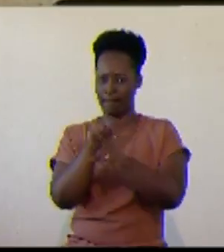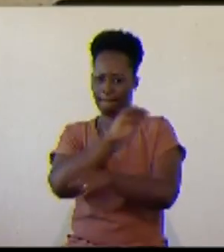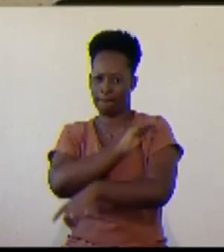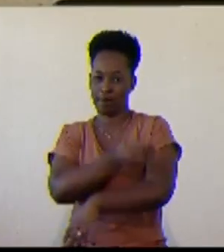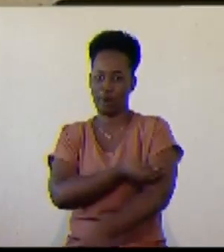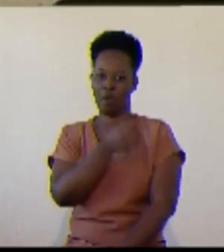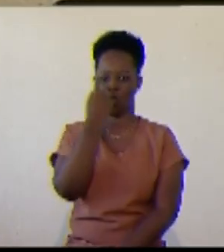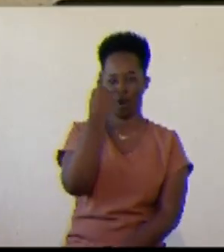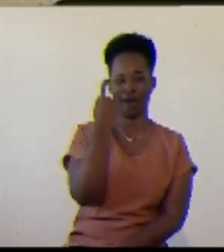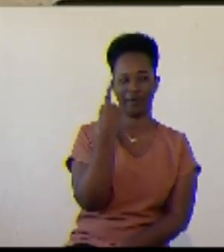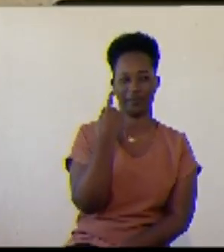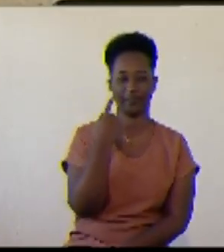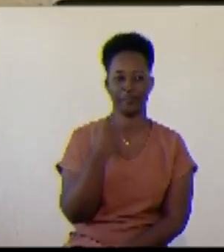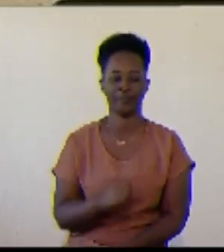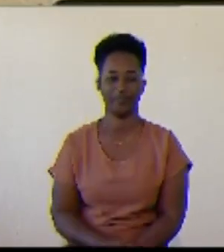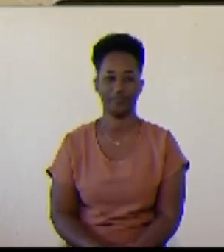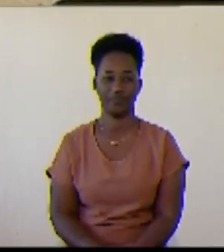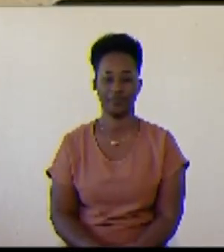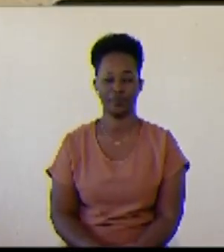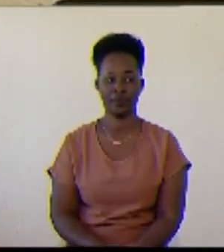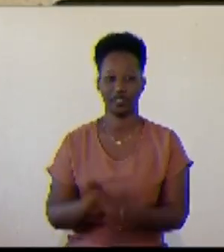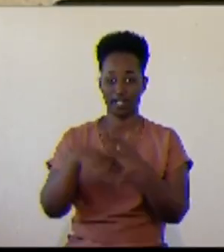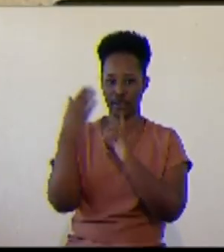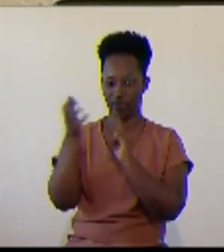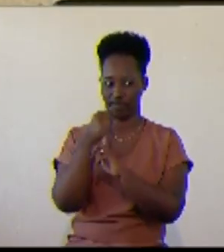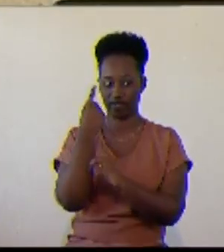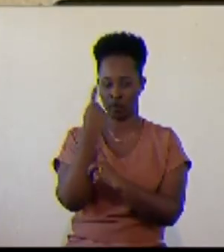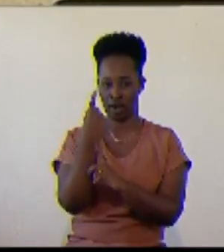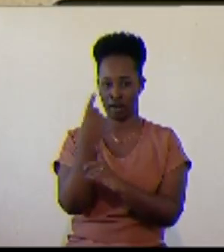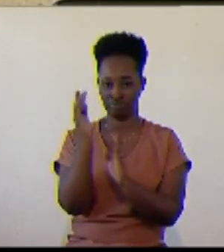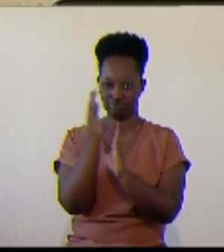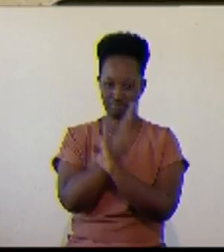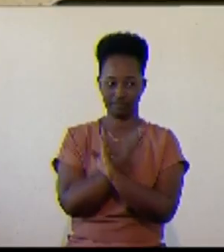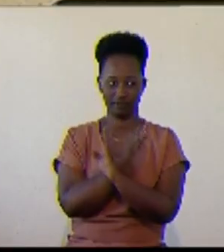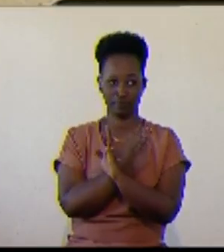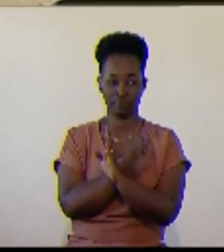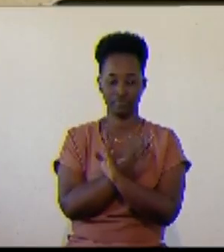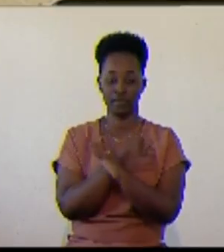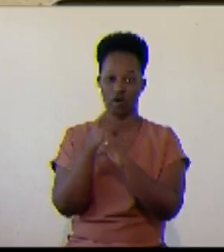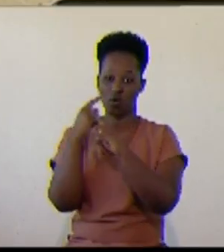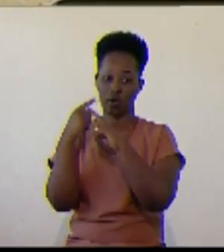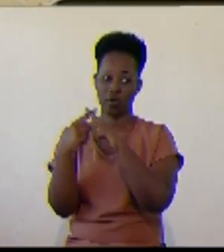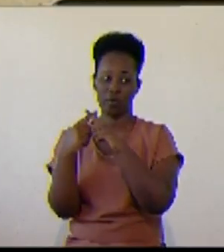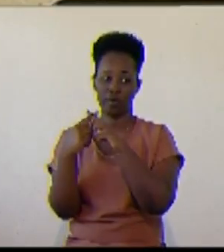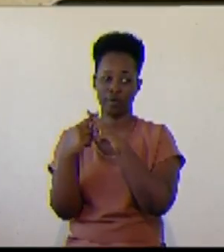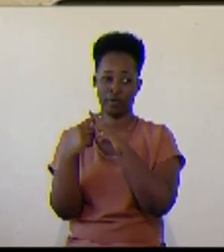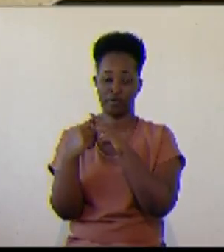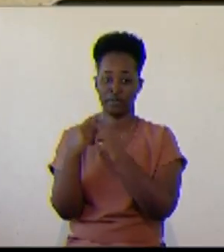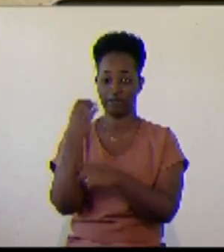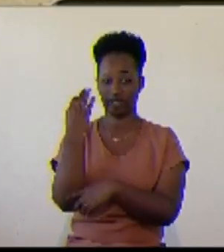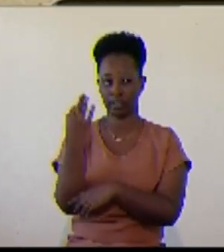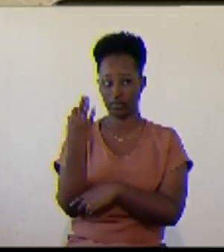1 here. You have to bring this 1 here because when you bring it, then times this